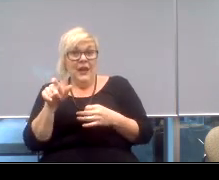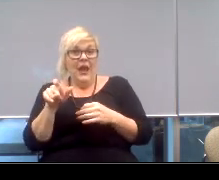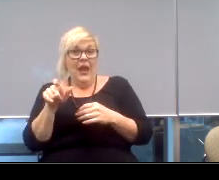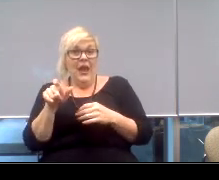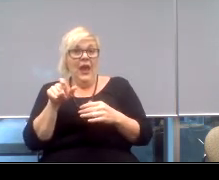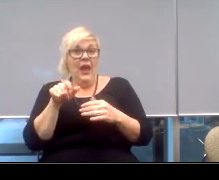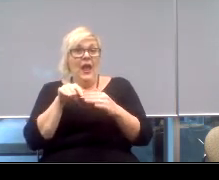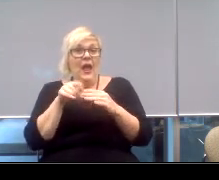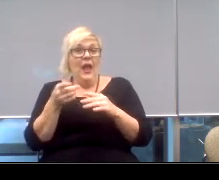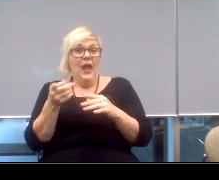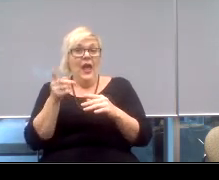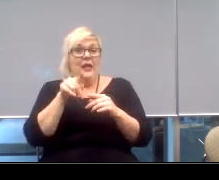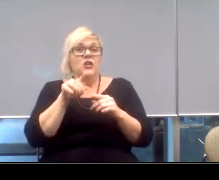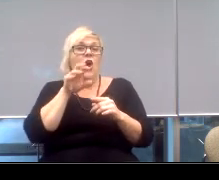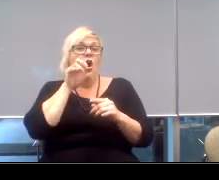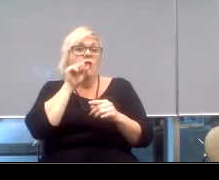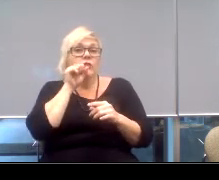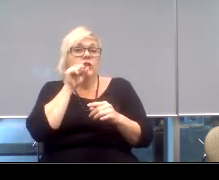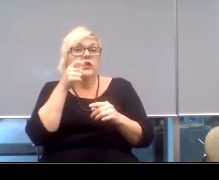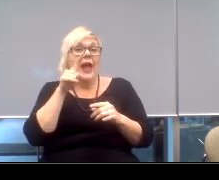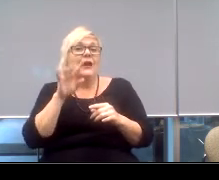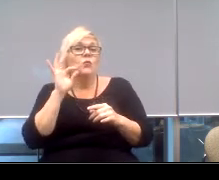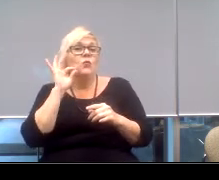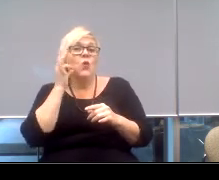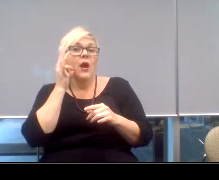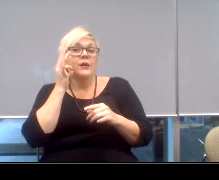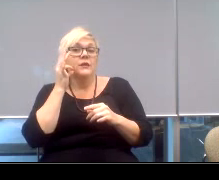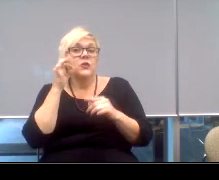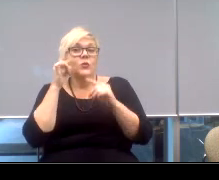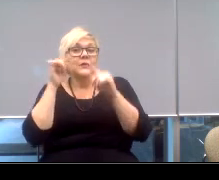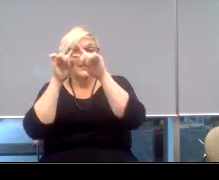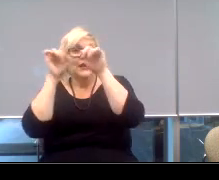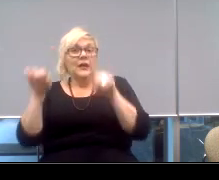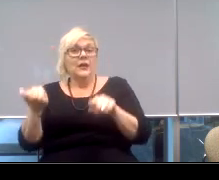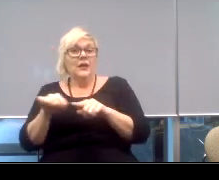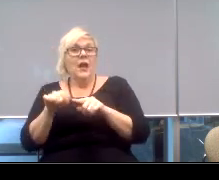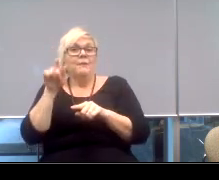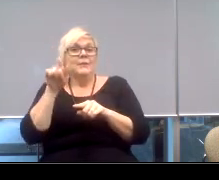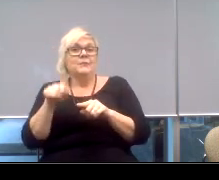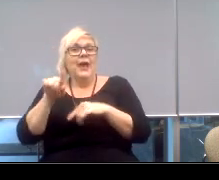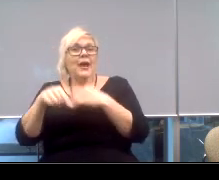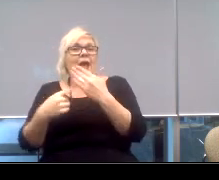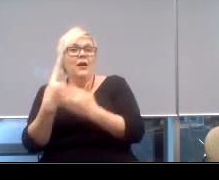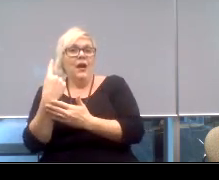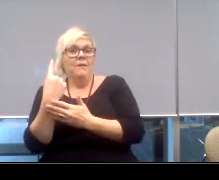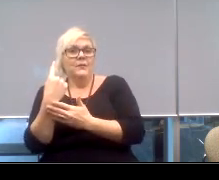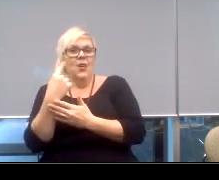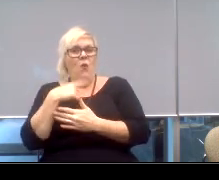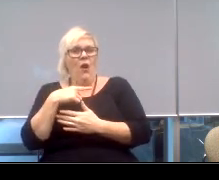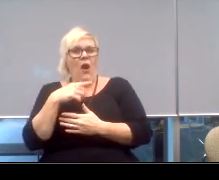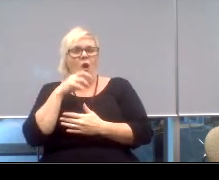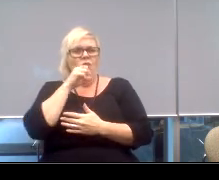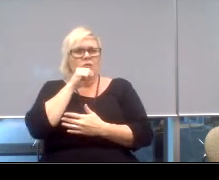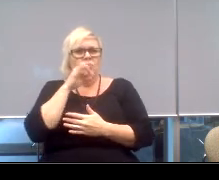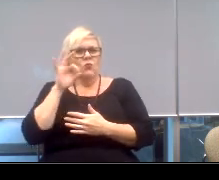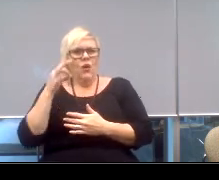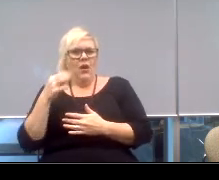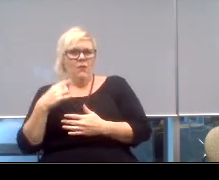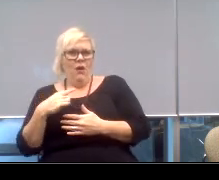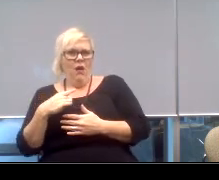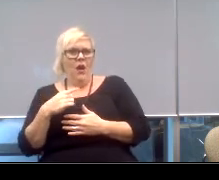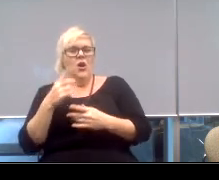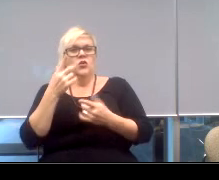that's in orange and white. So the reason there's orange and white showing on this slide is just to show